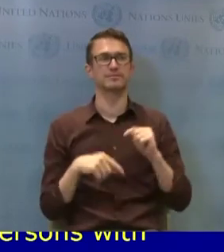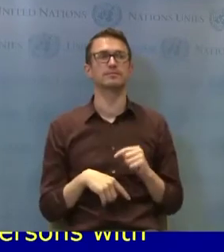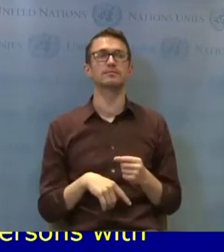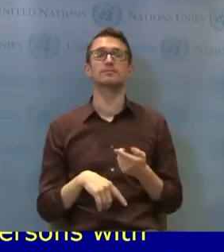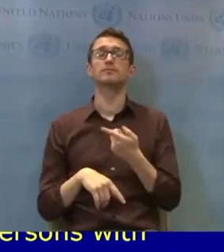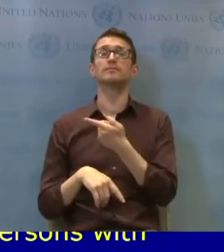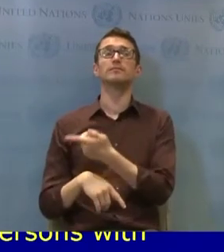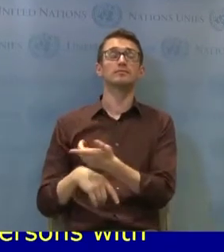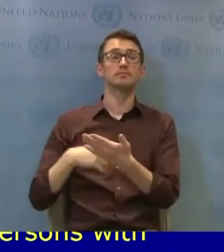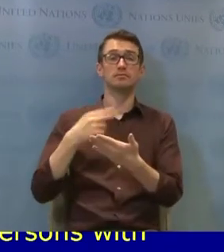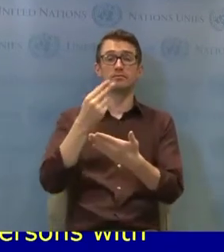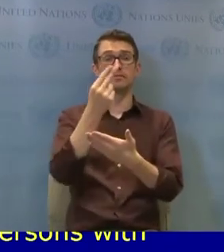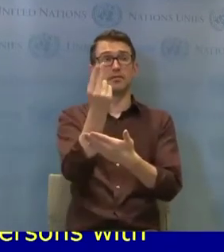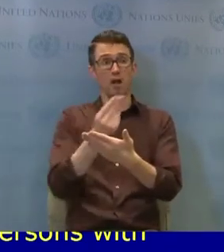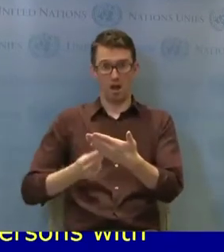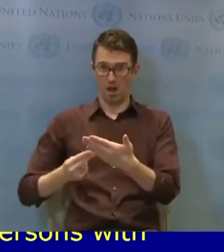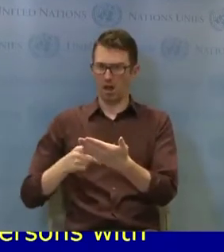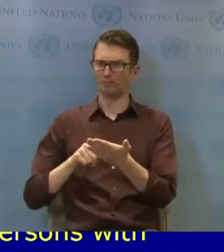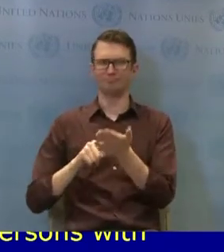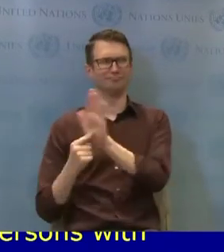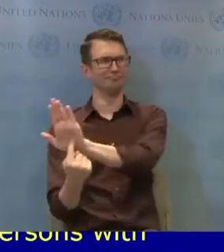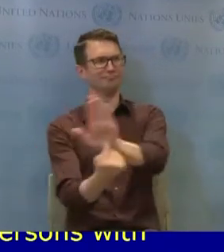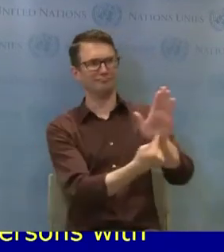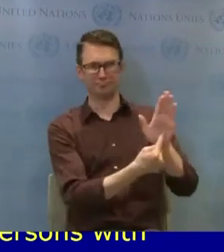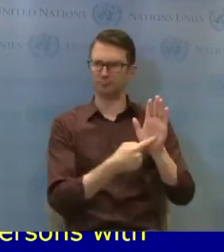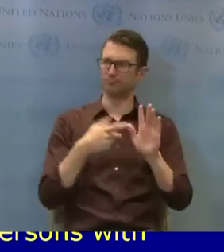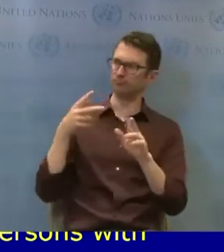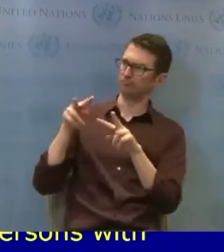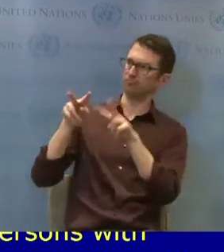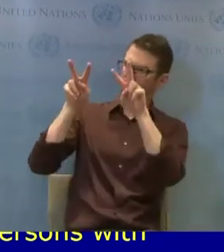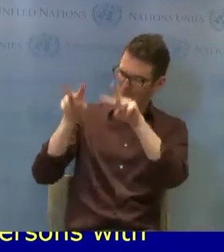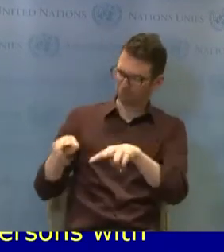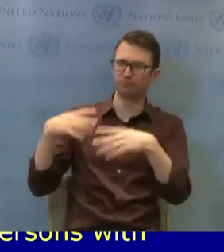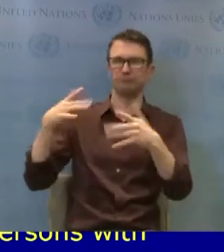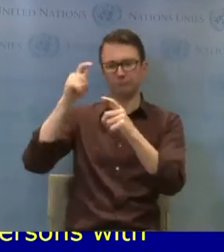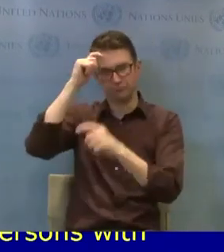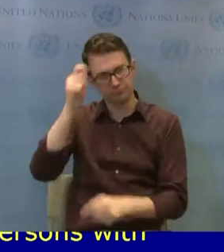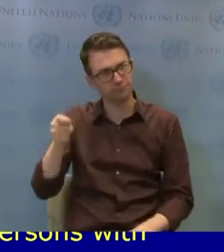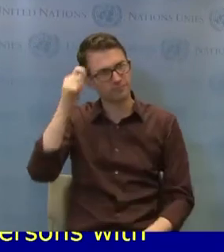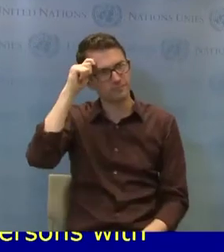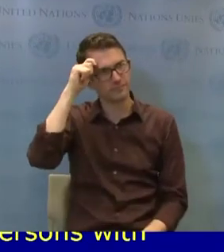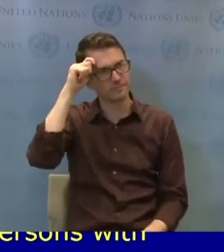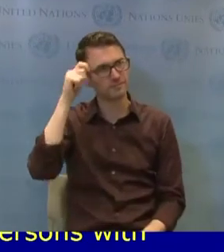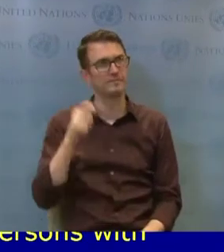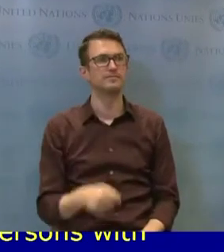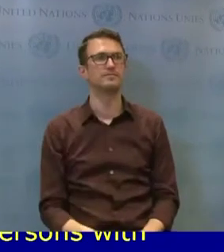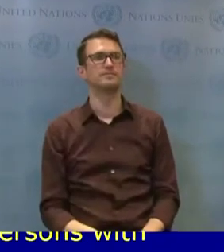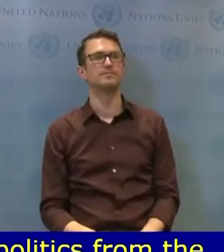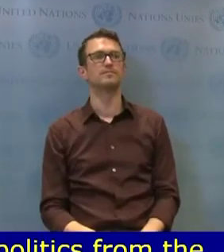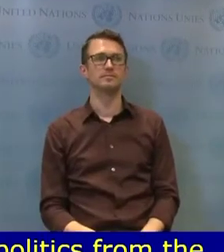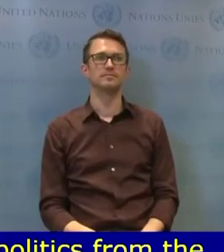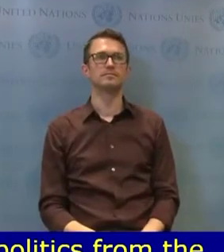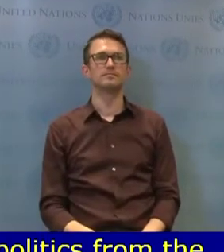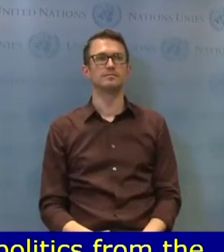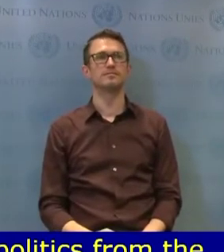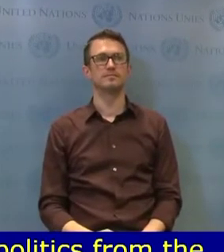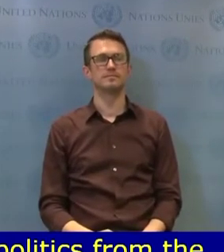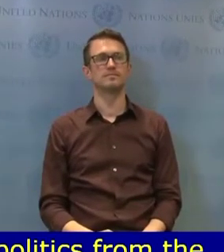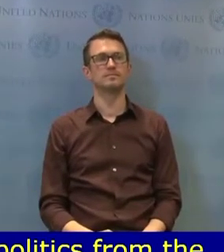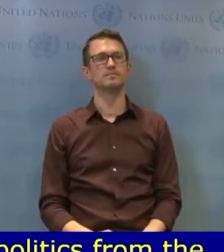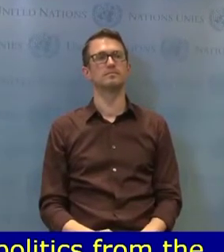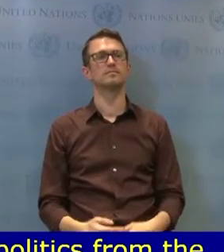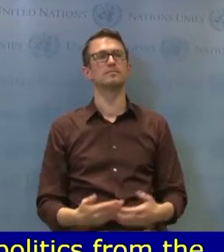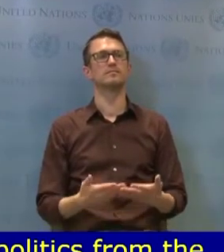York University's Confluence online magazine. Jihan is committed to discovering and nurturing the different